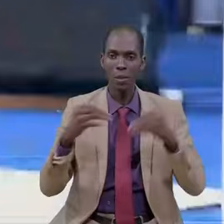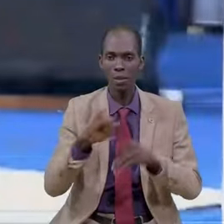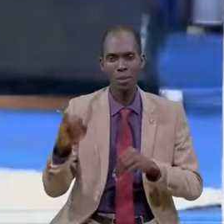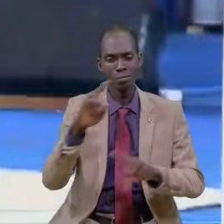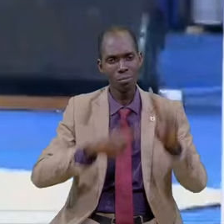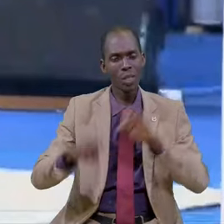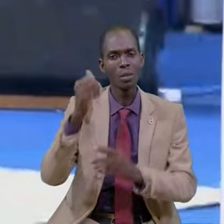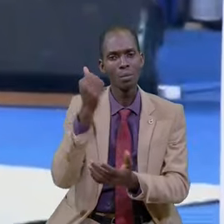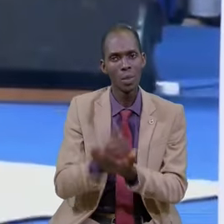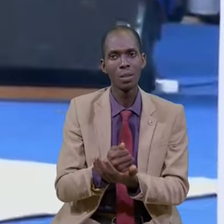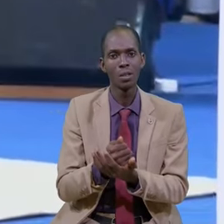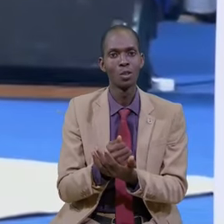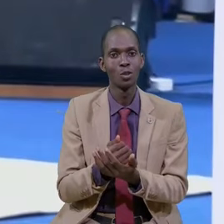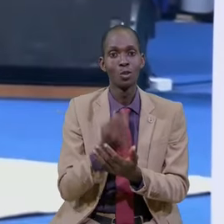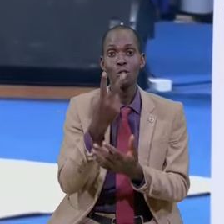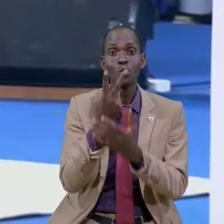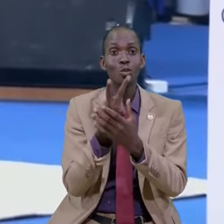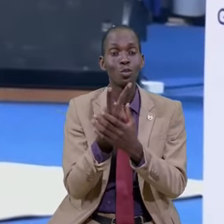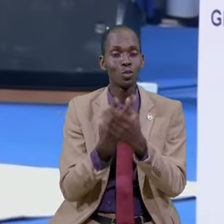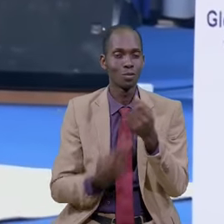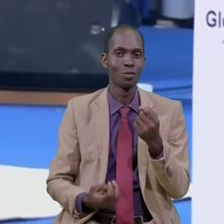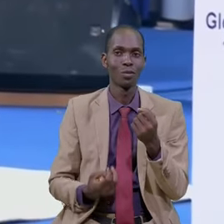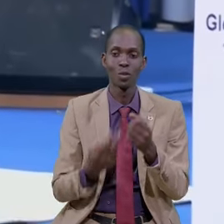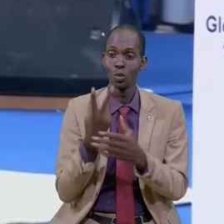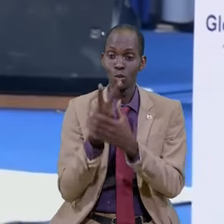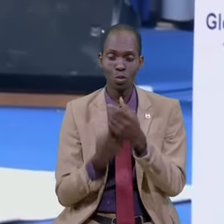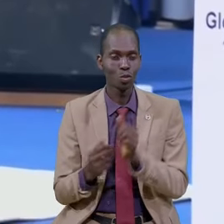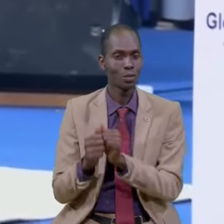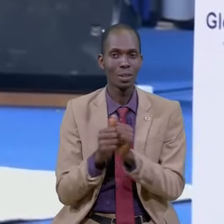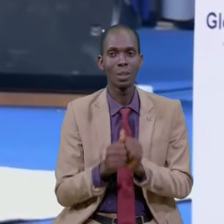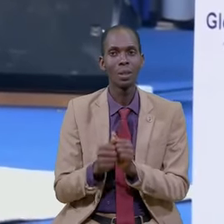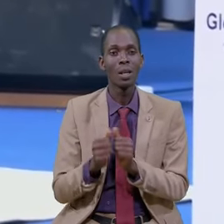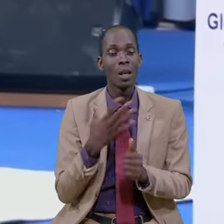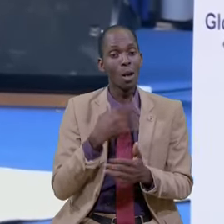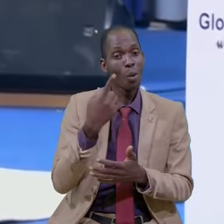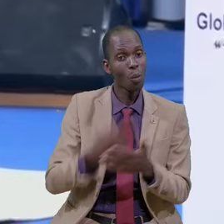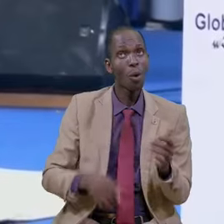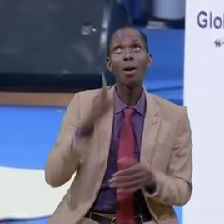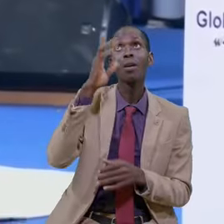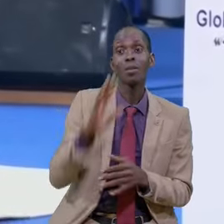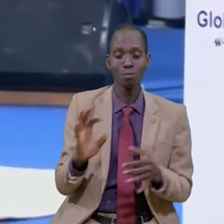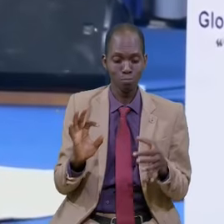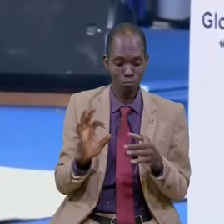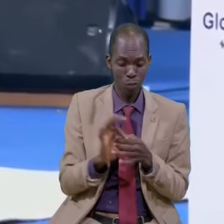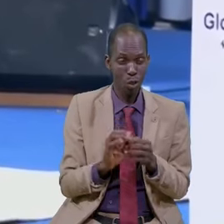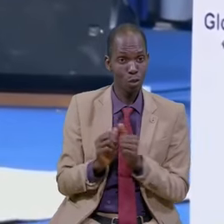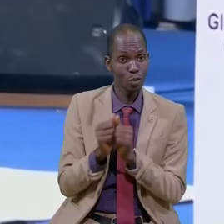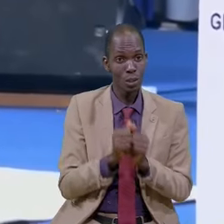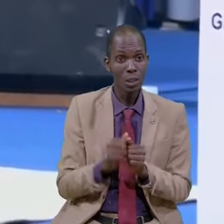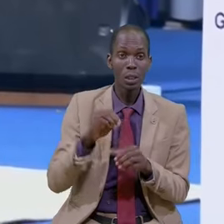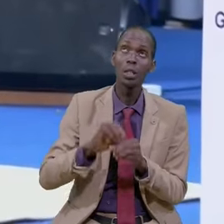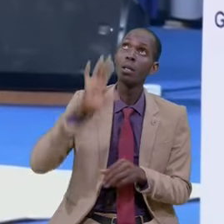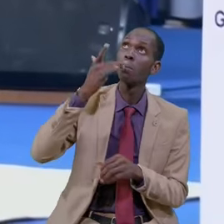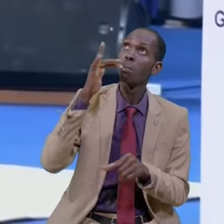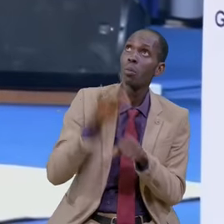you double join together God has joined together it is promise it is